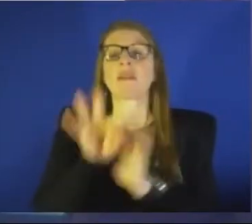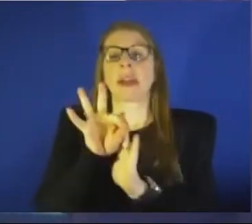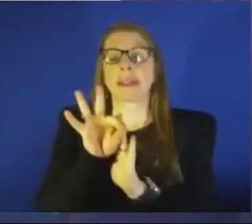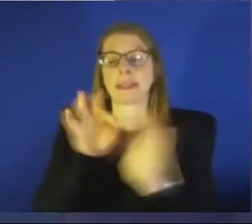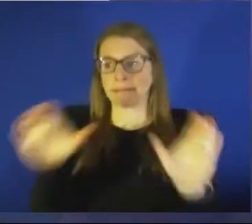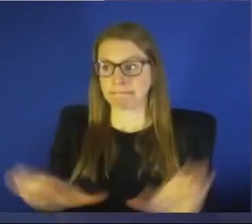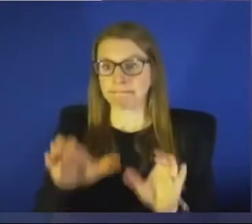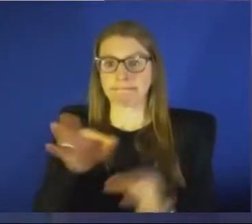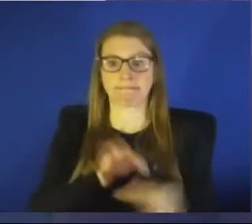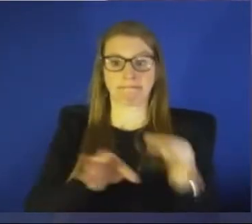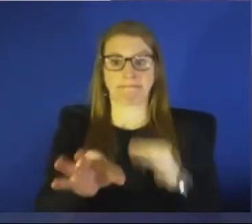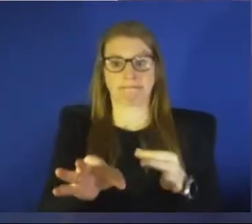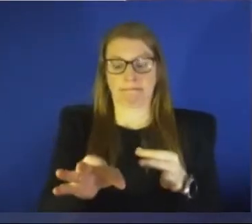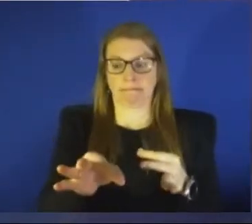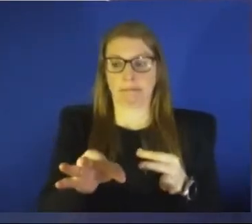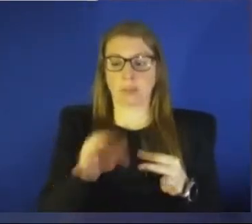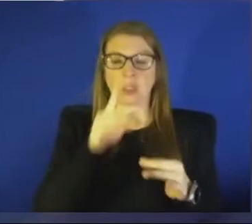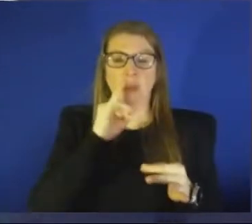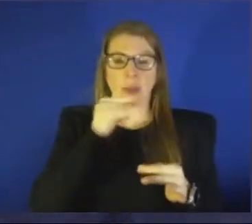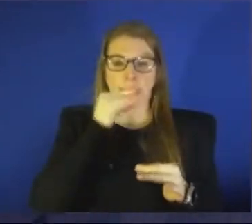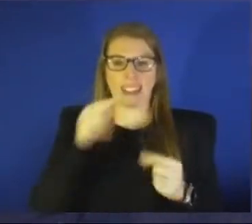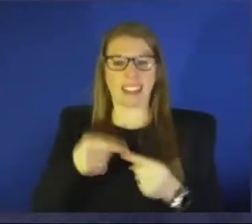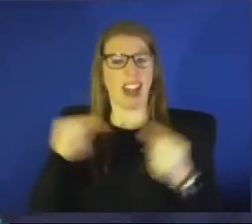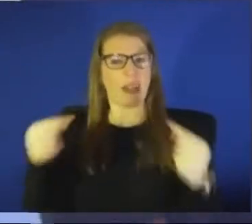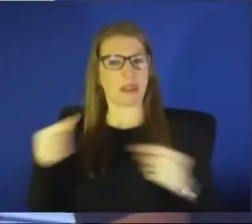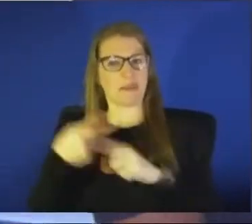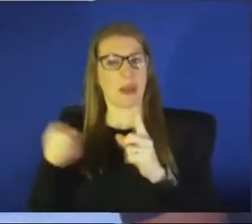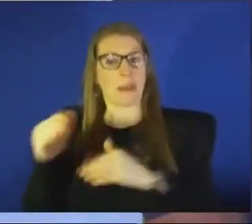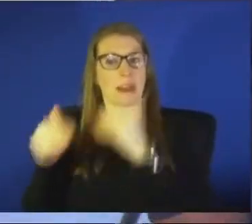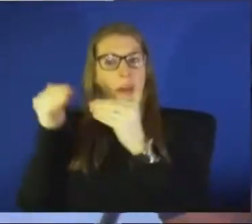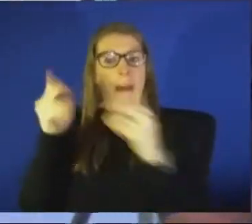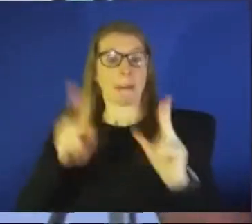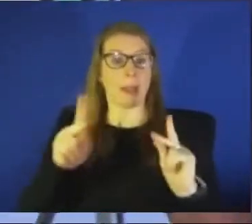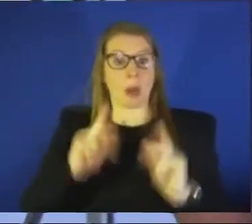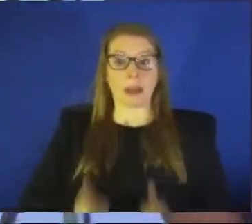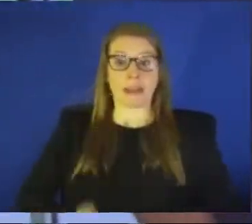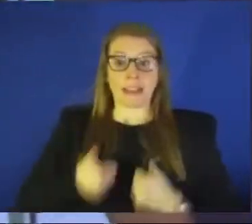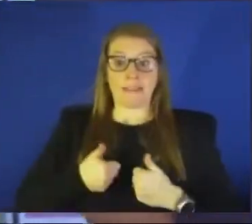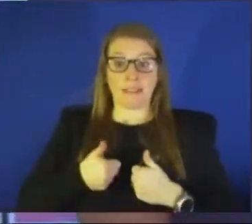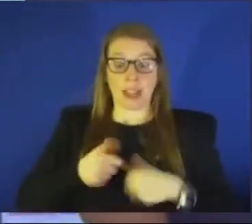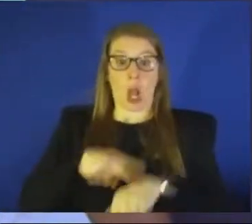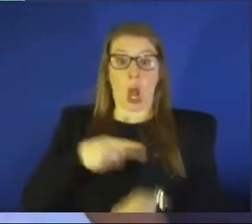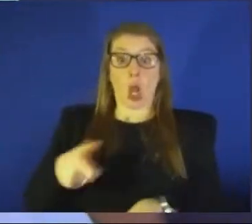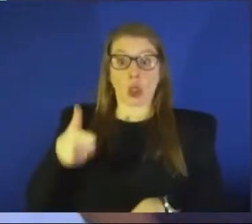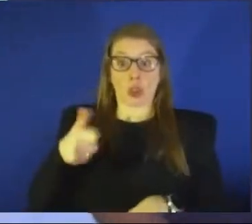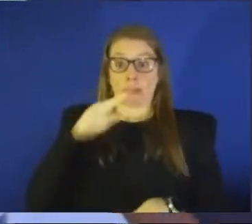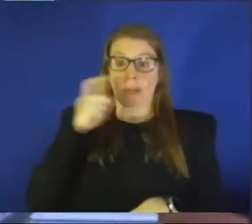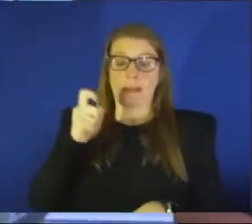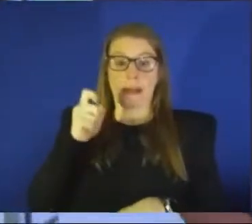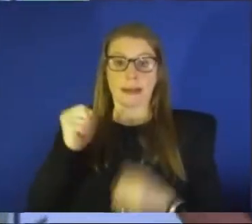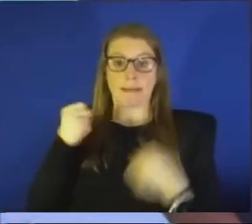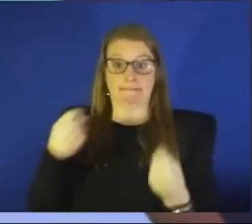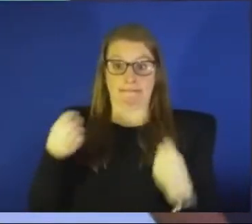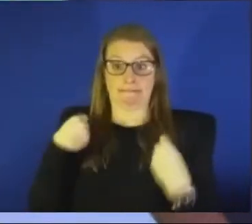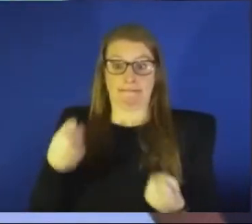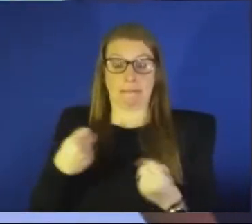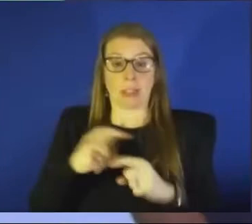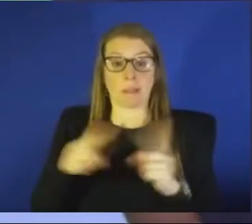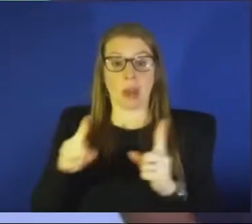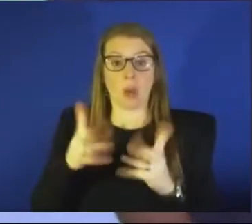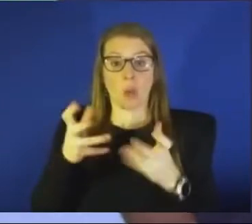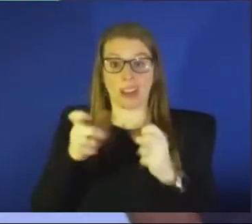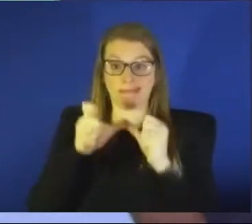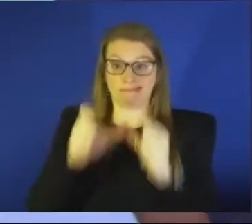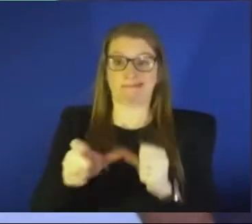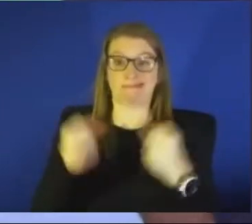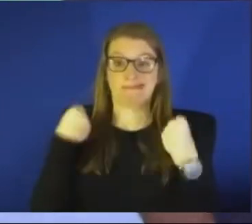as a kid is essential too. Well, and especially people are living longer, and they're living longer because they're working out. But if they want to keep working out as part of